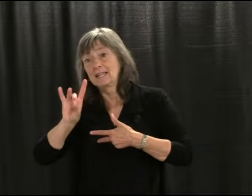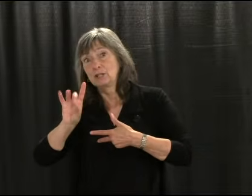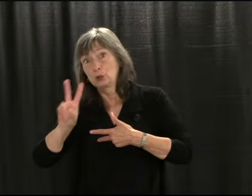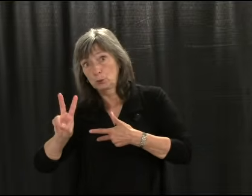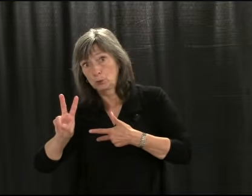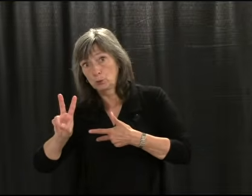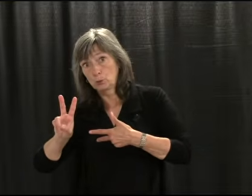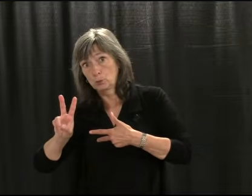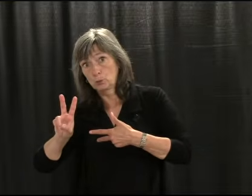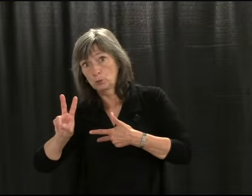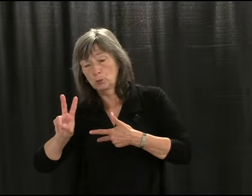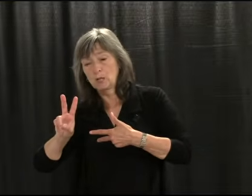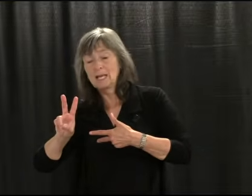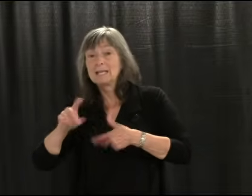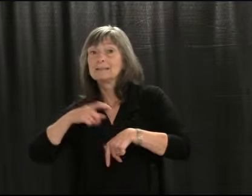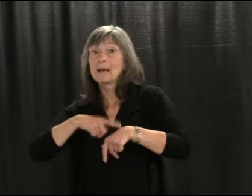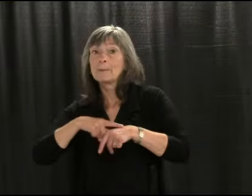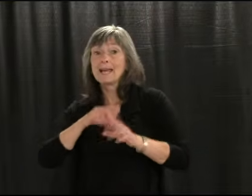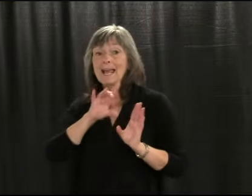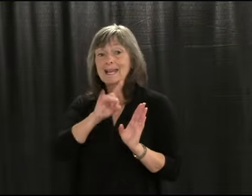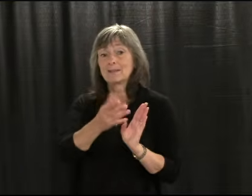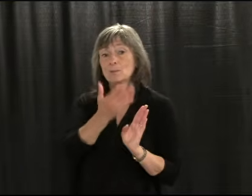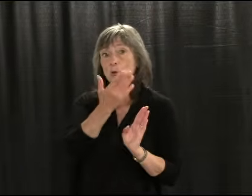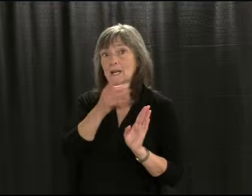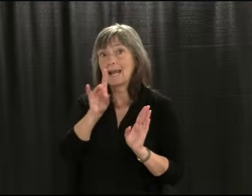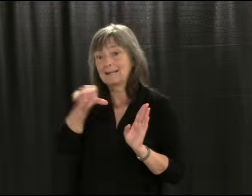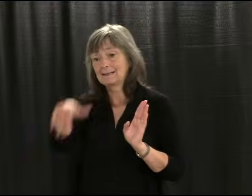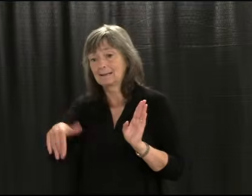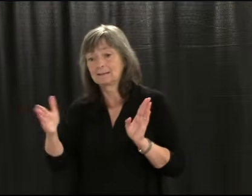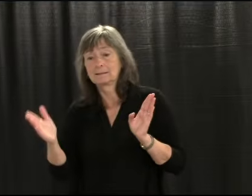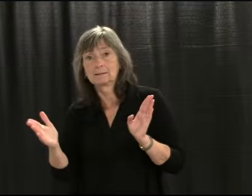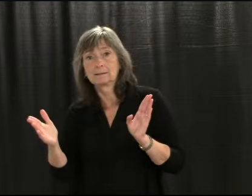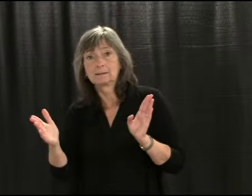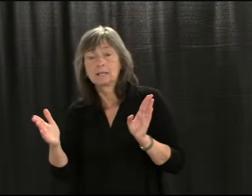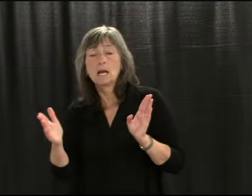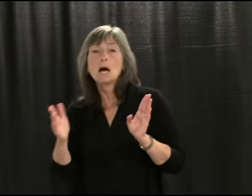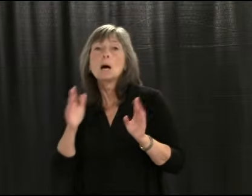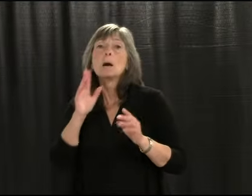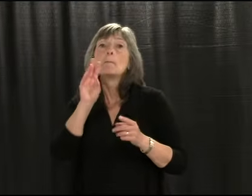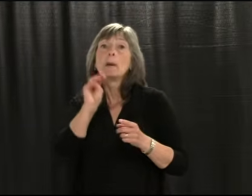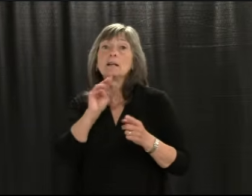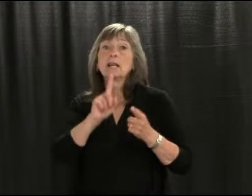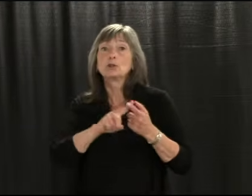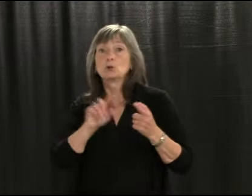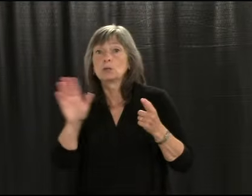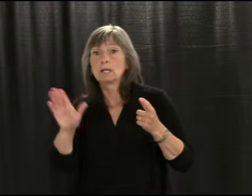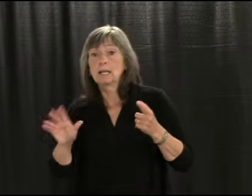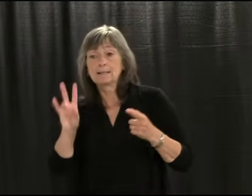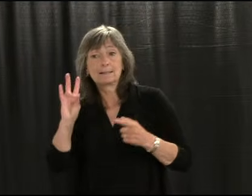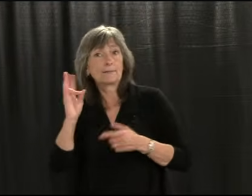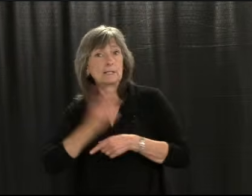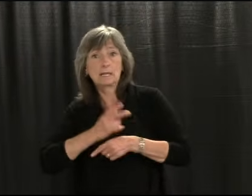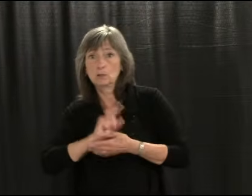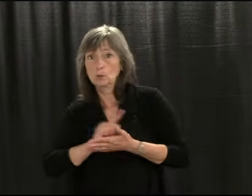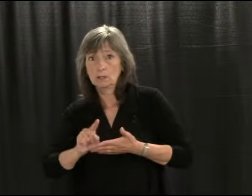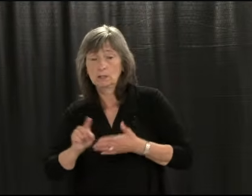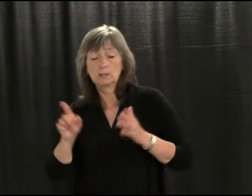1-800-863-6582 between 8 a.m. and 8 p.m. 7 days a week. You can visit on the